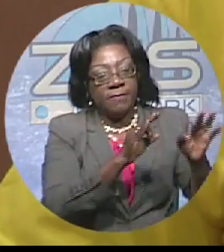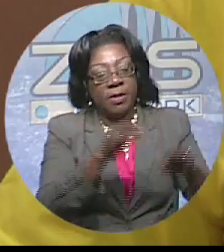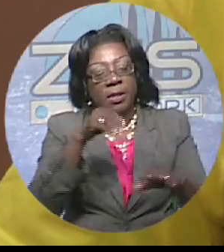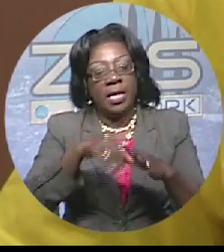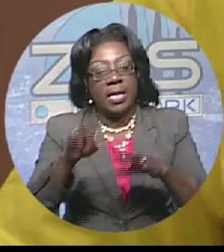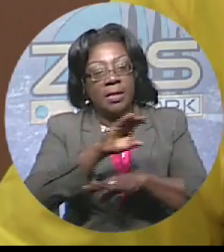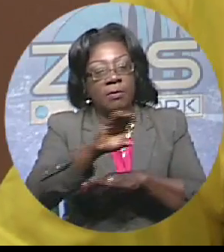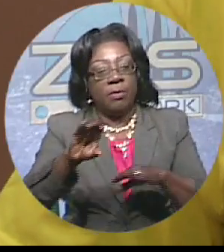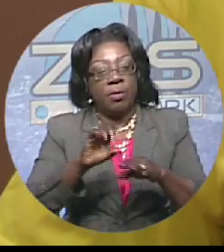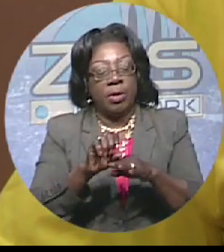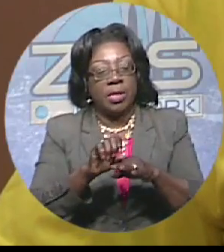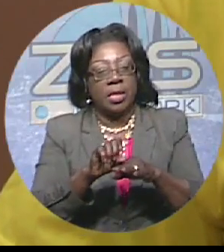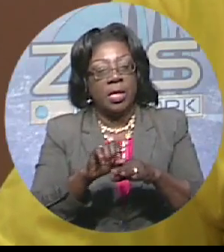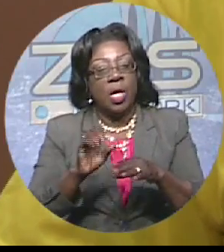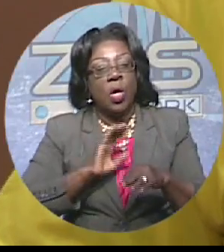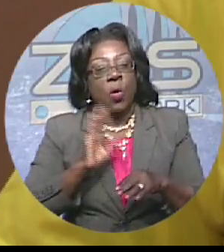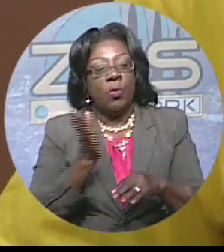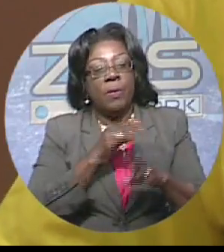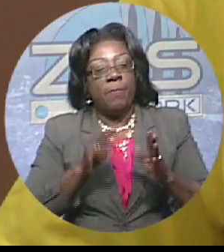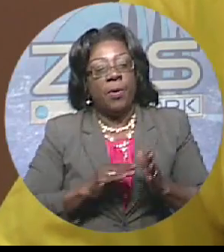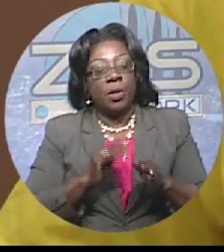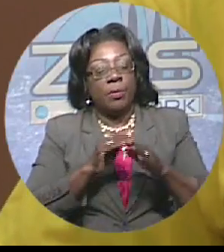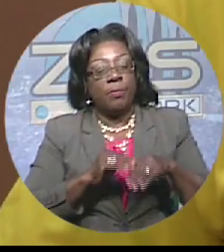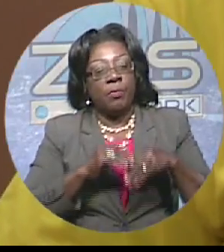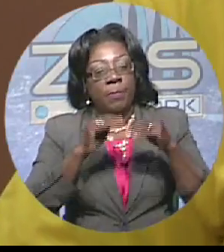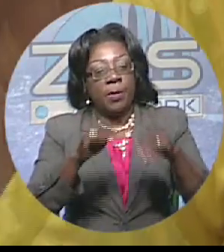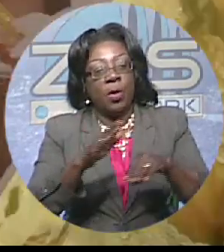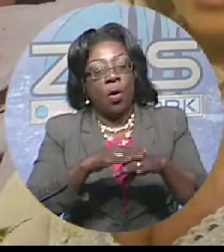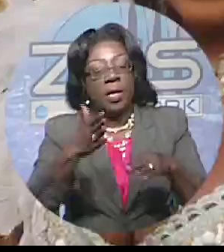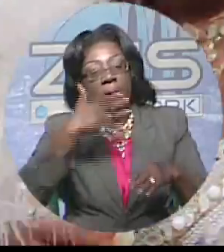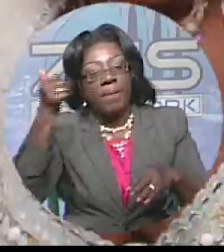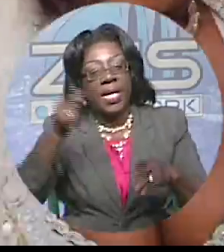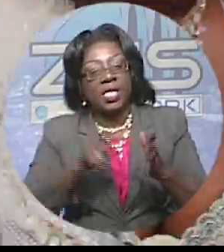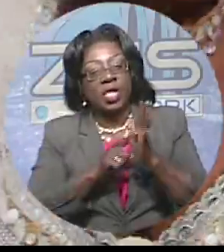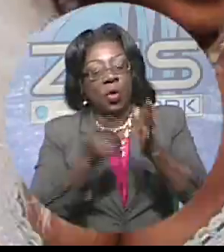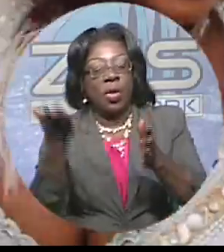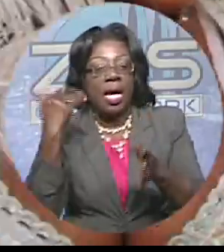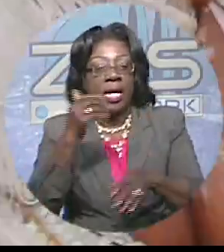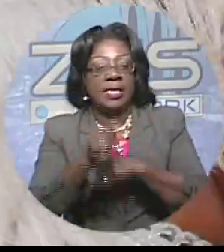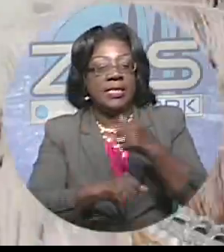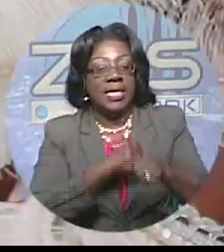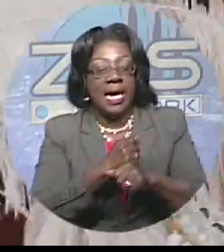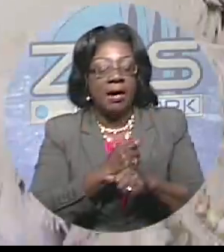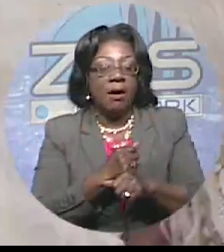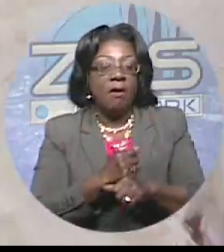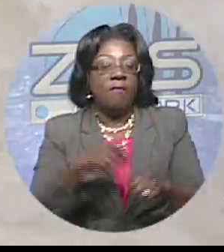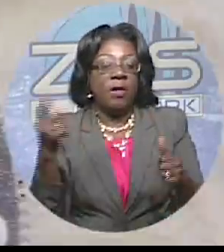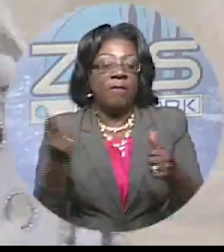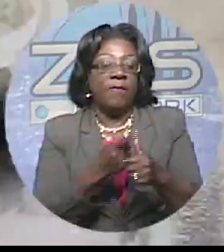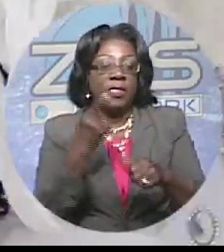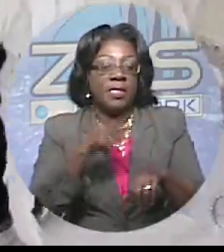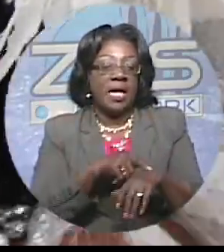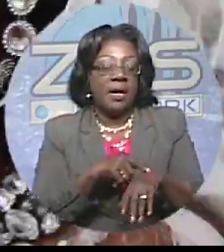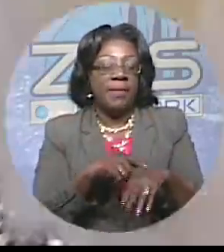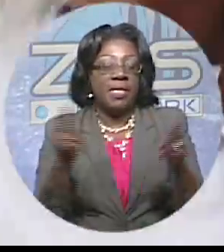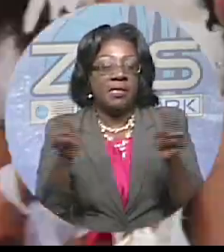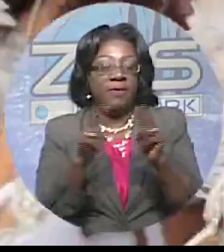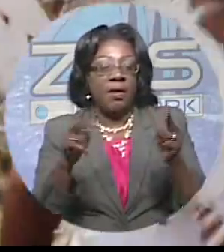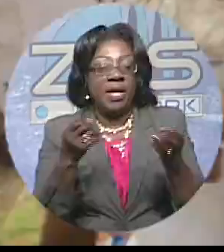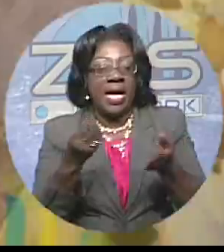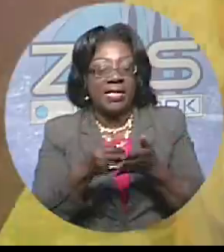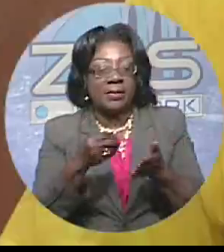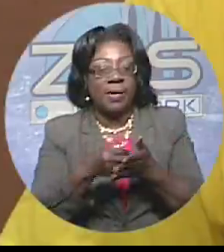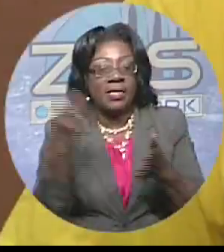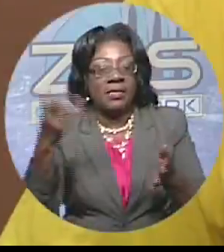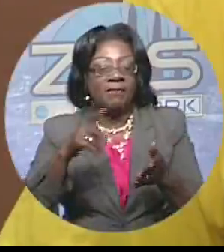of foreigners coming in. We put on the best show possible last year for the first time. This is a very lucrative industry, but it's very expensive for us at the beginning.